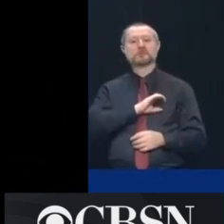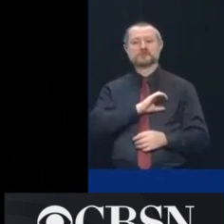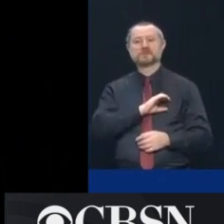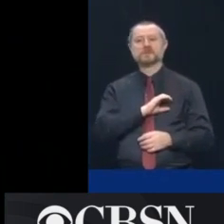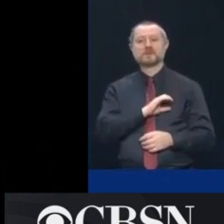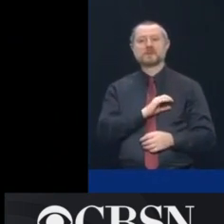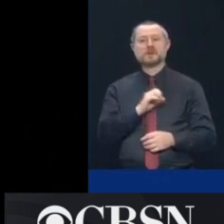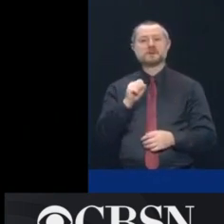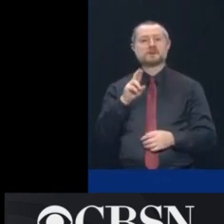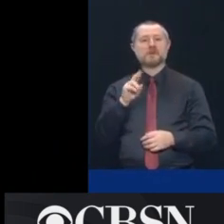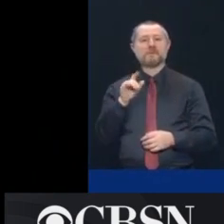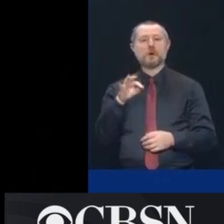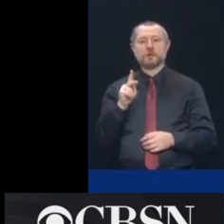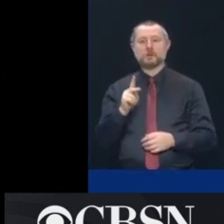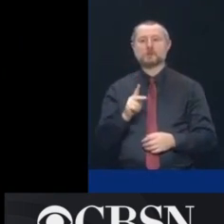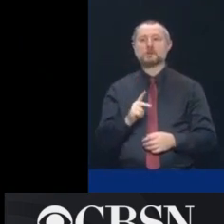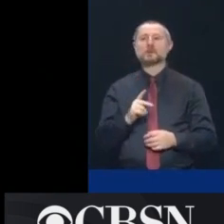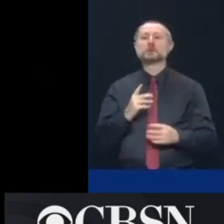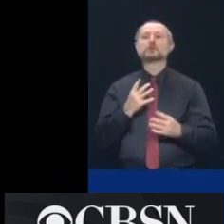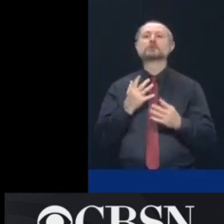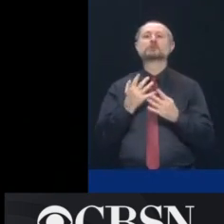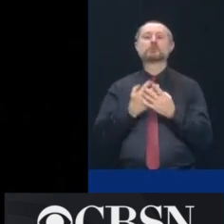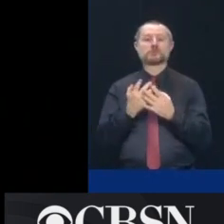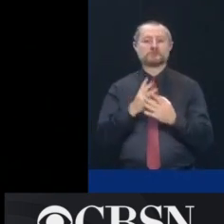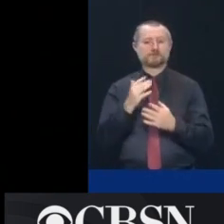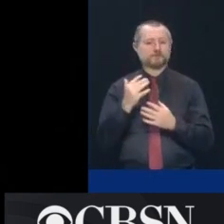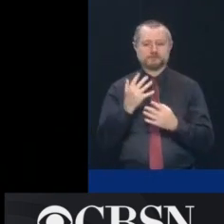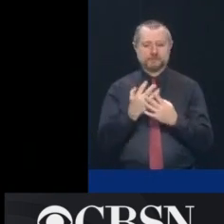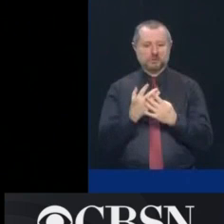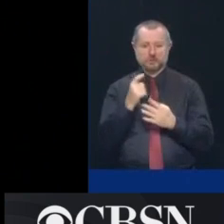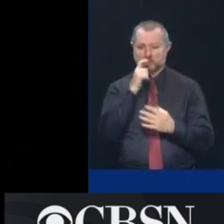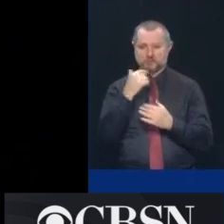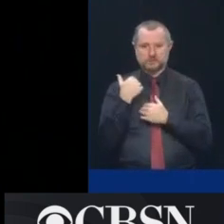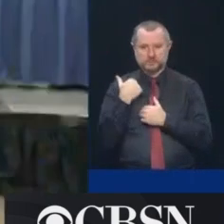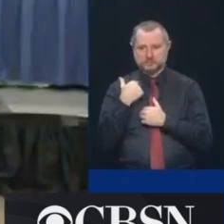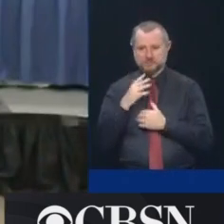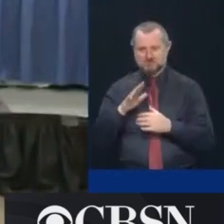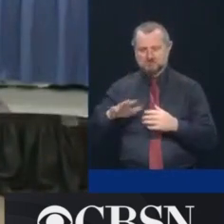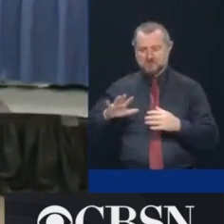jails, not the constituents, so his opinion on this is even more irrelevant.